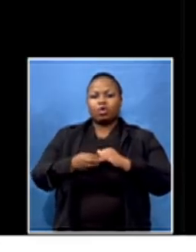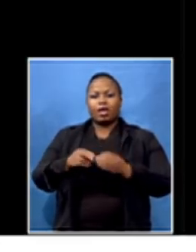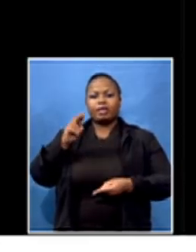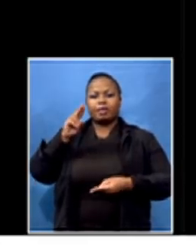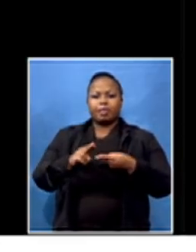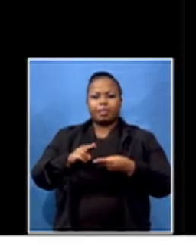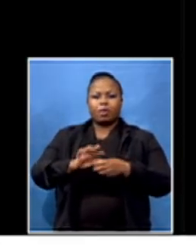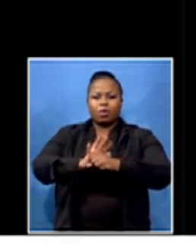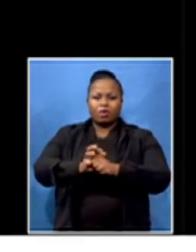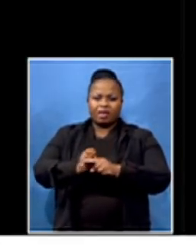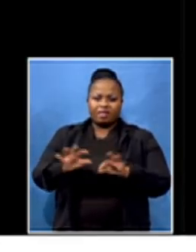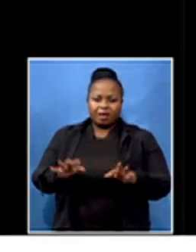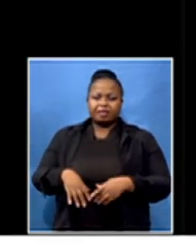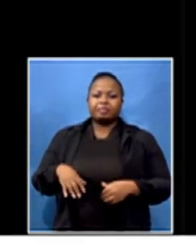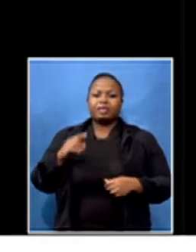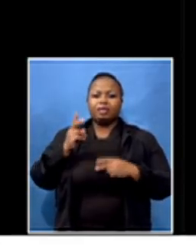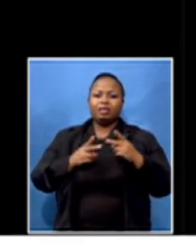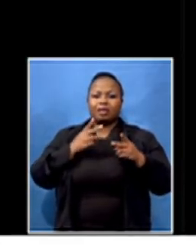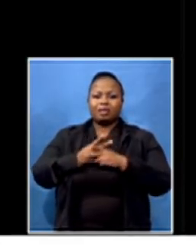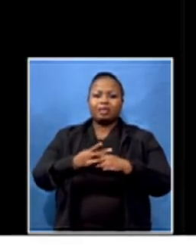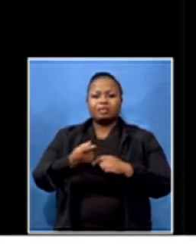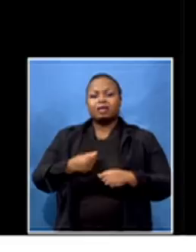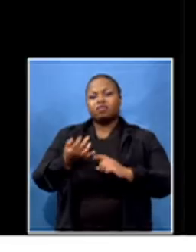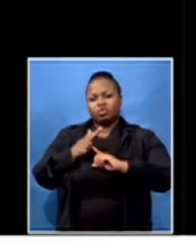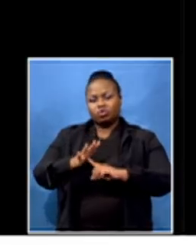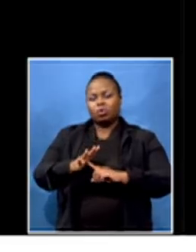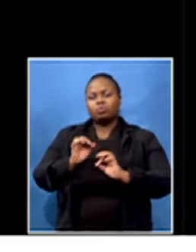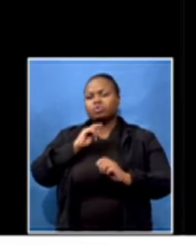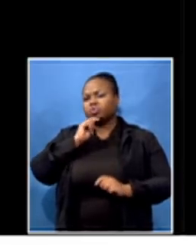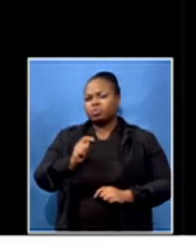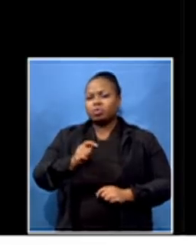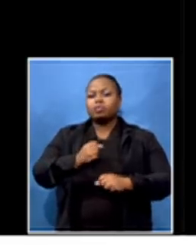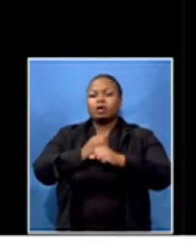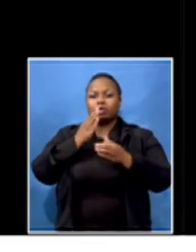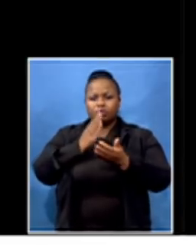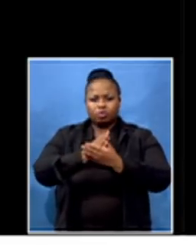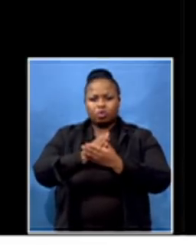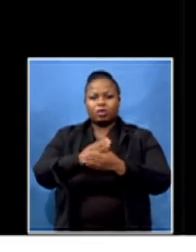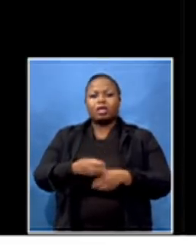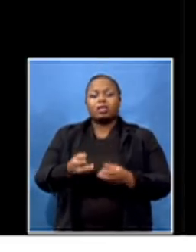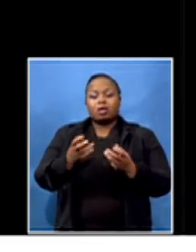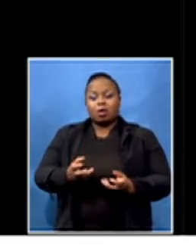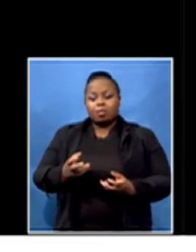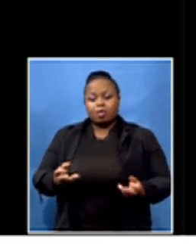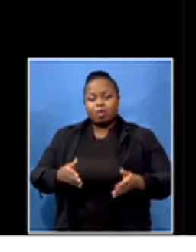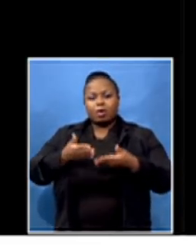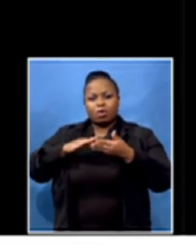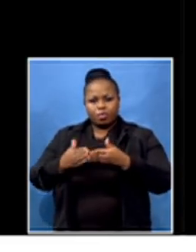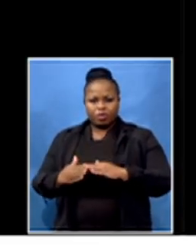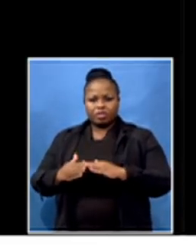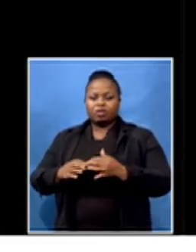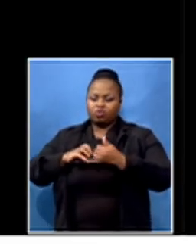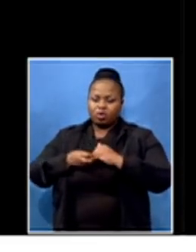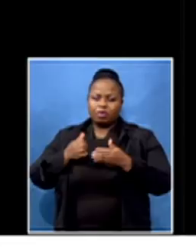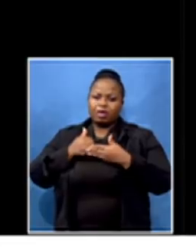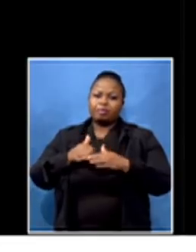the selflessness that they display in terms of ensuring that the poor communities, they get help.